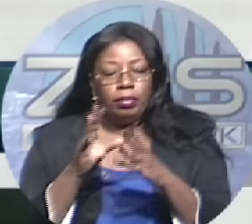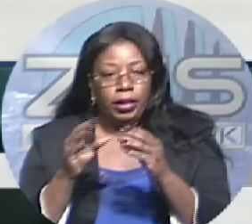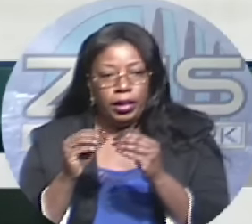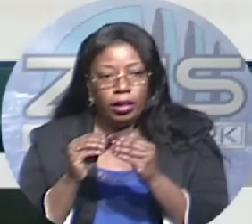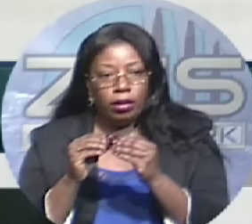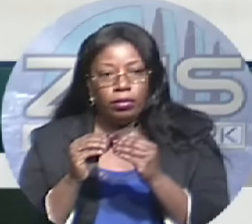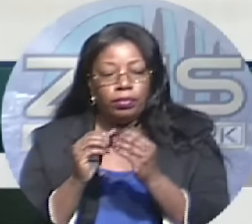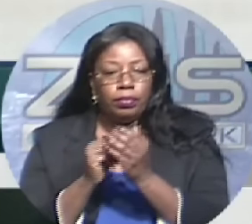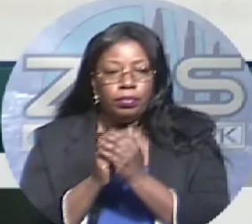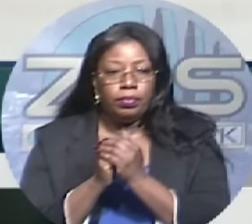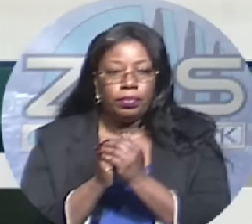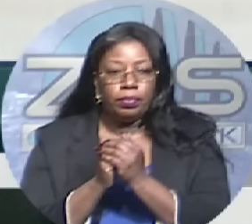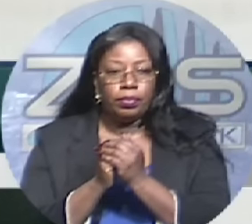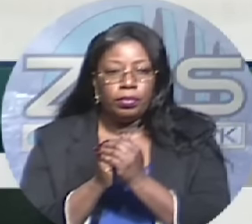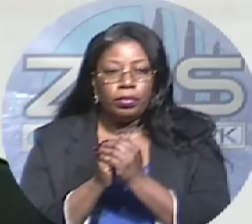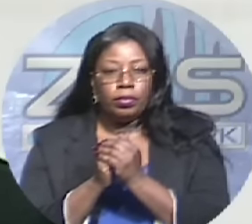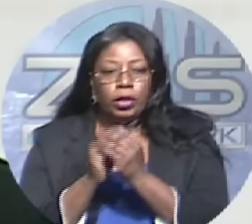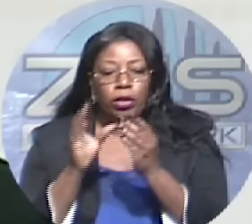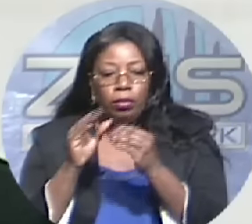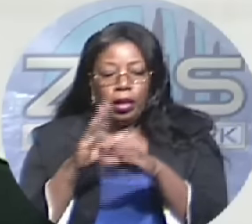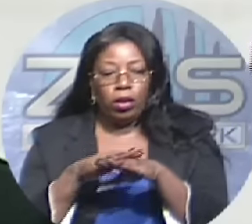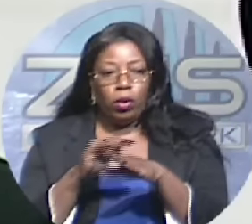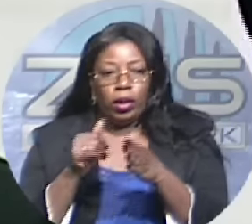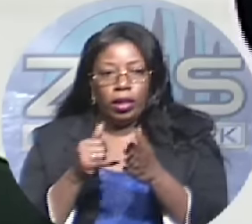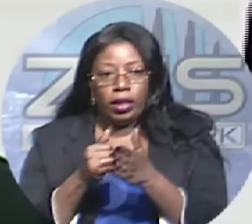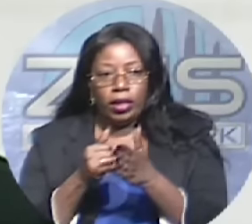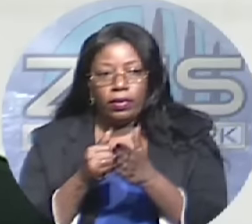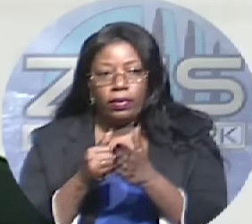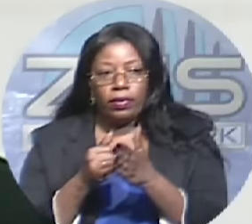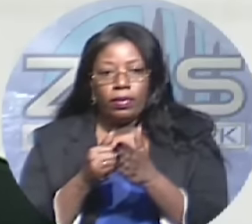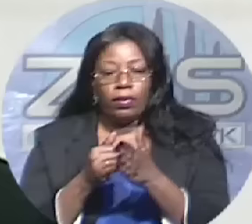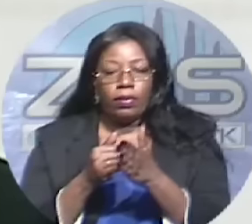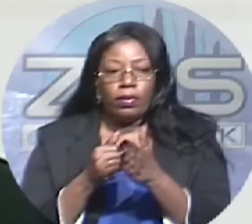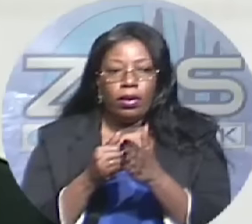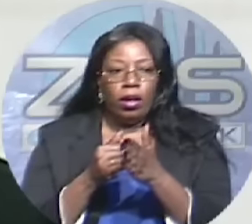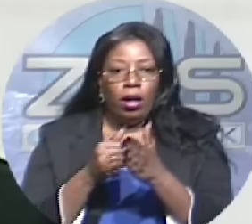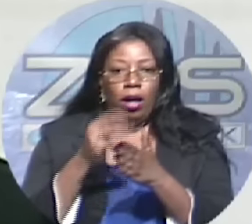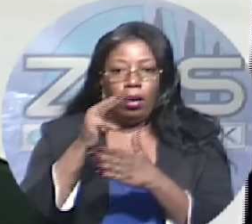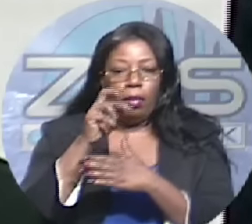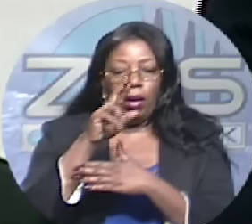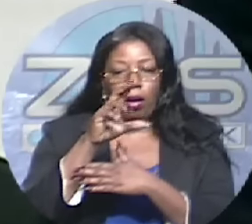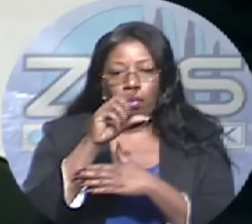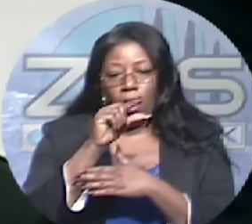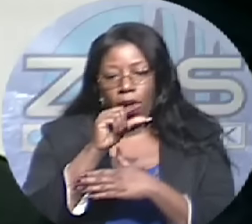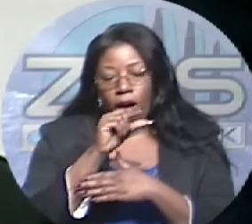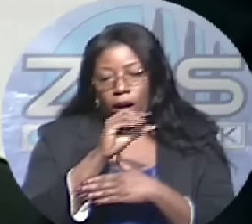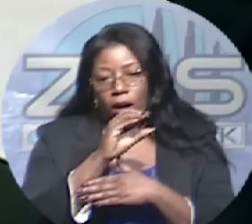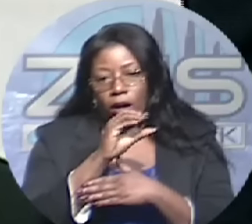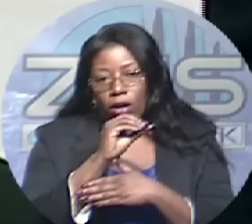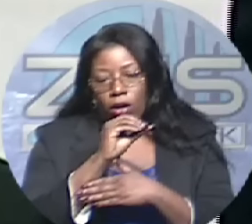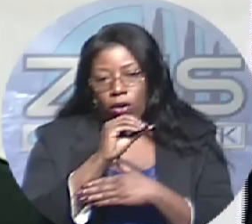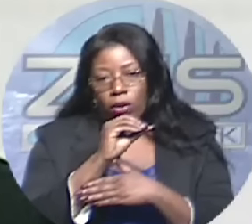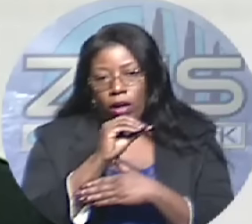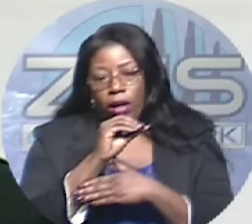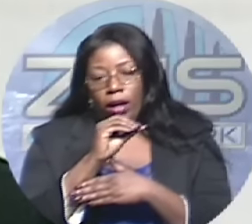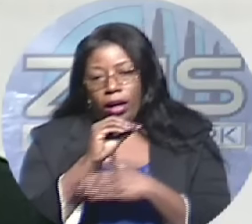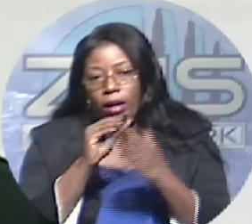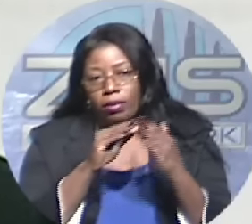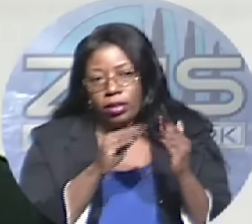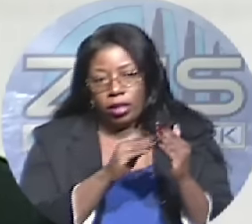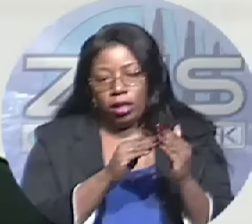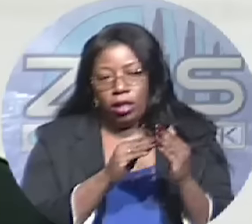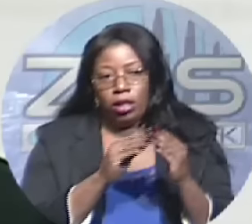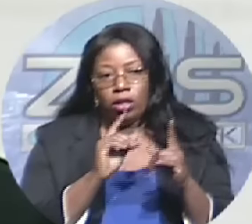and met on this issue. The member from Marco City raised the point of the fact that if we're talking about